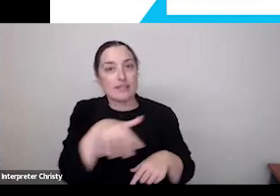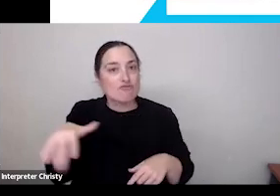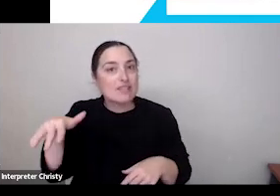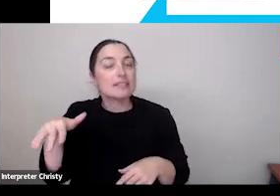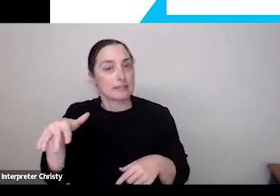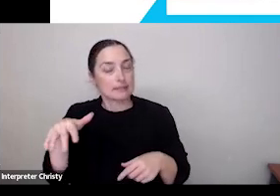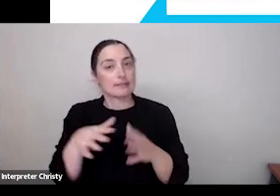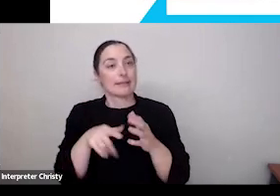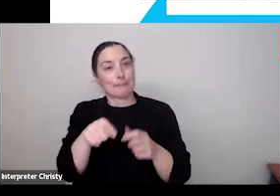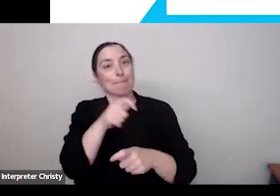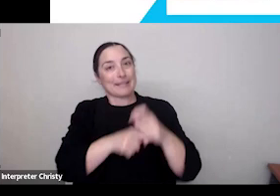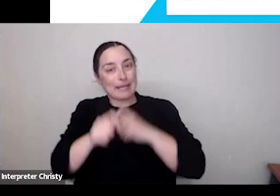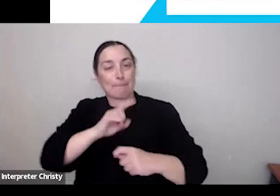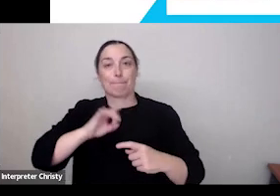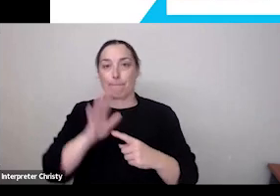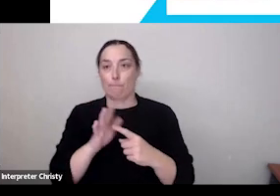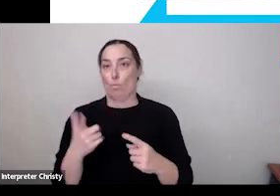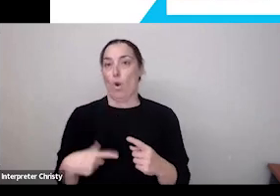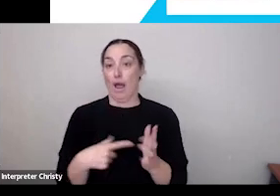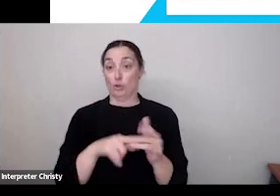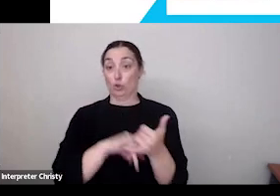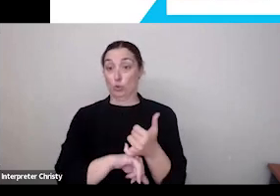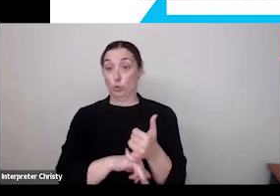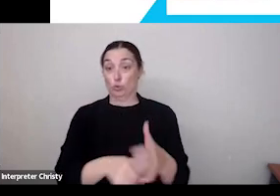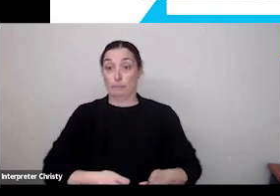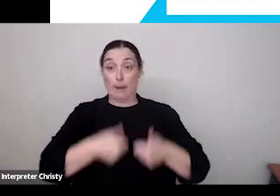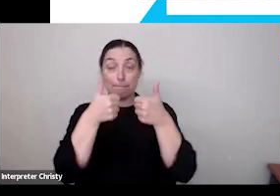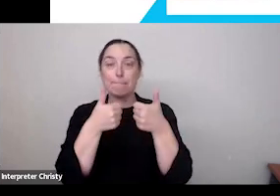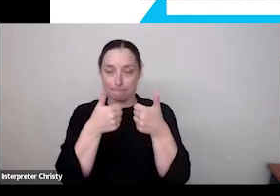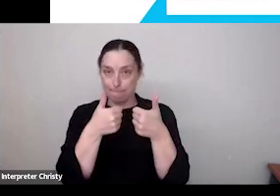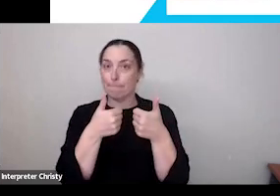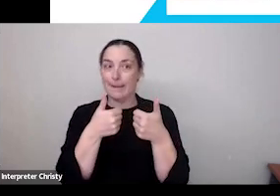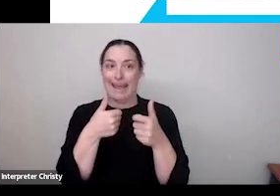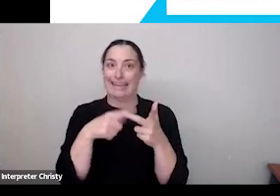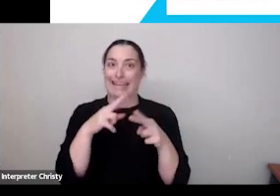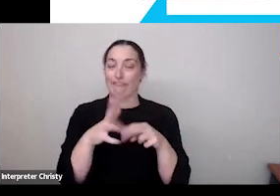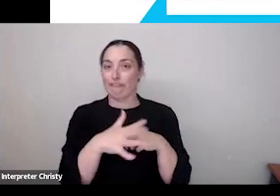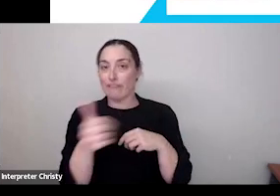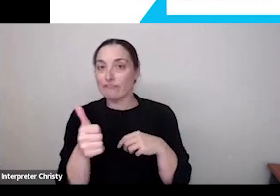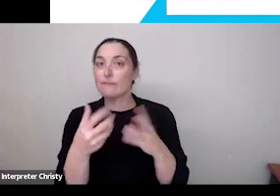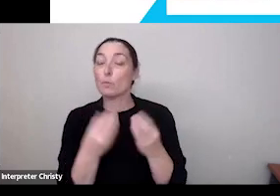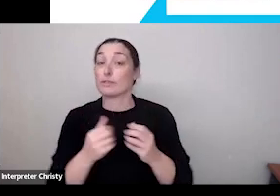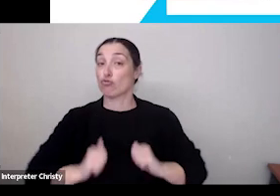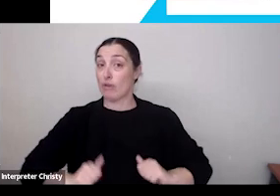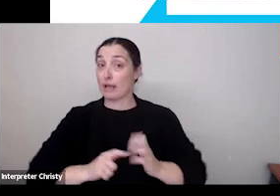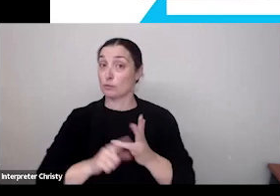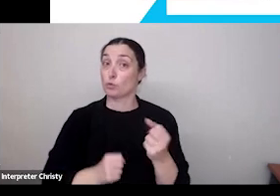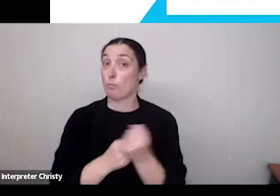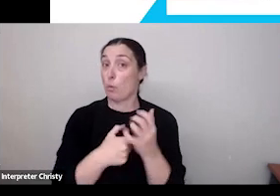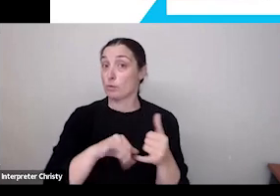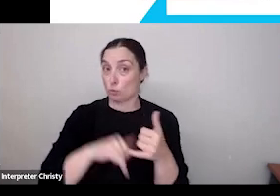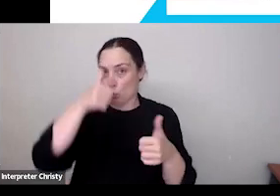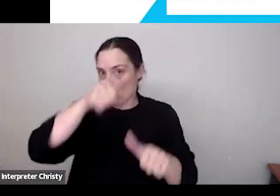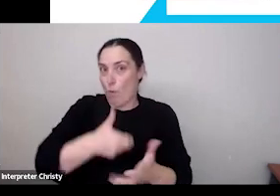that becomes central to why these tools are working and the effectiveness of the training that we've built to support and surround those